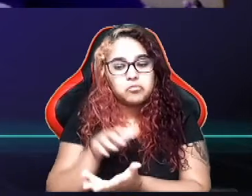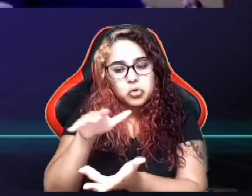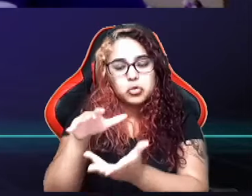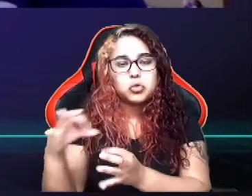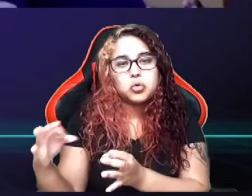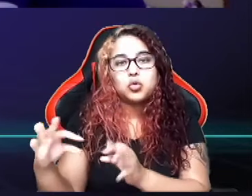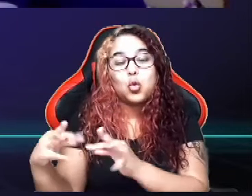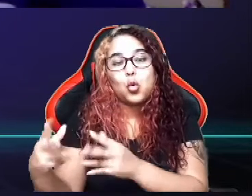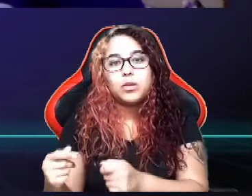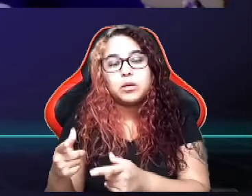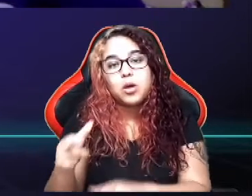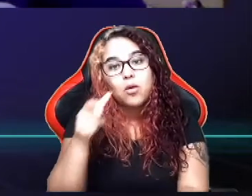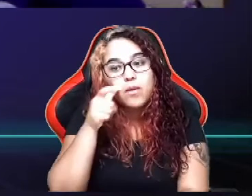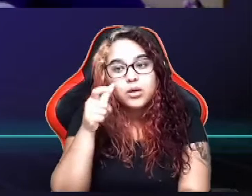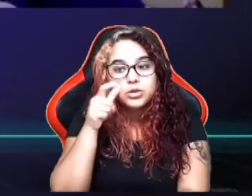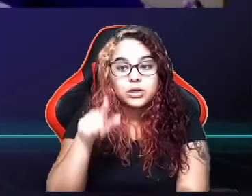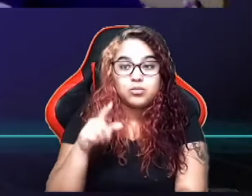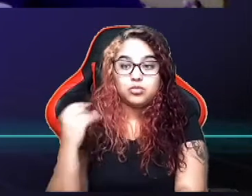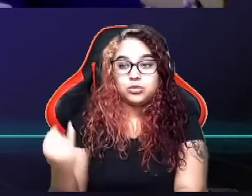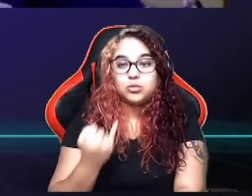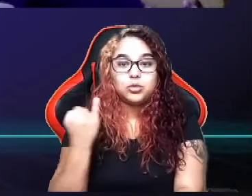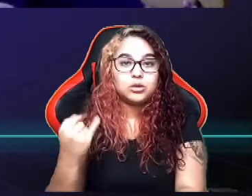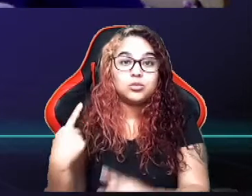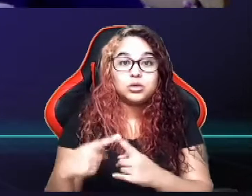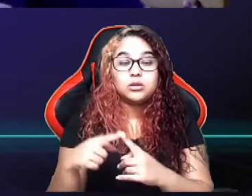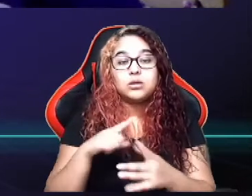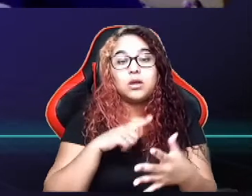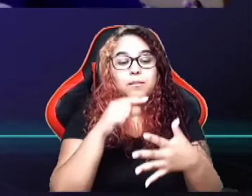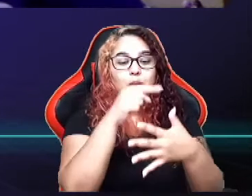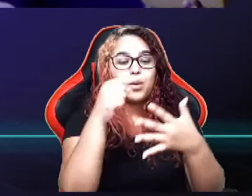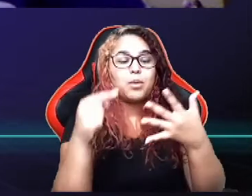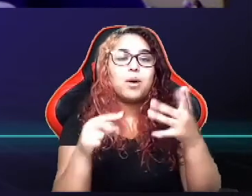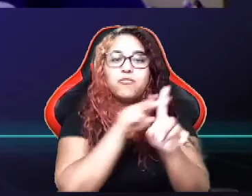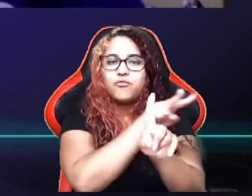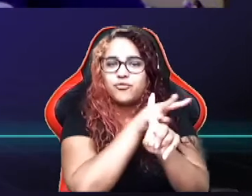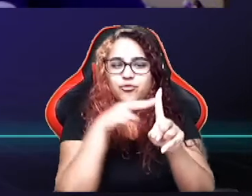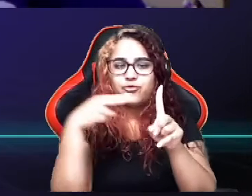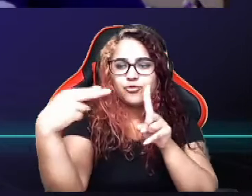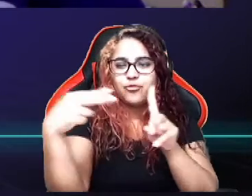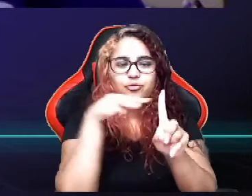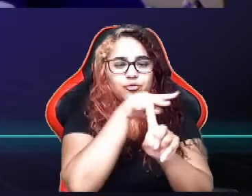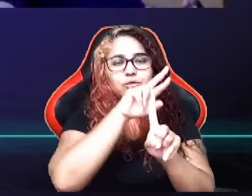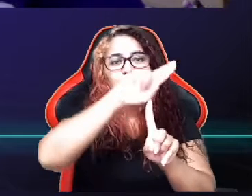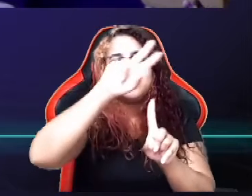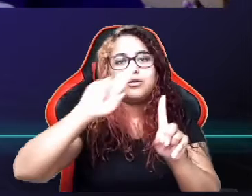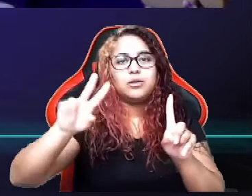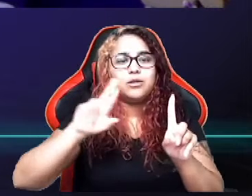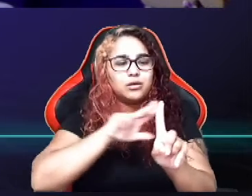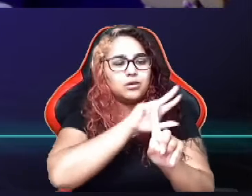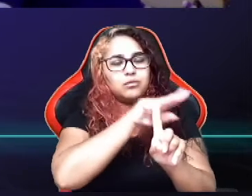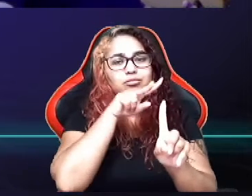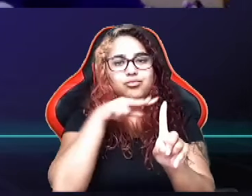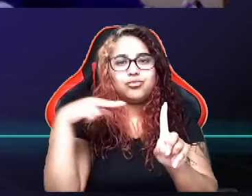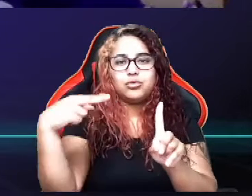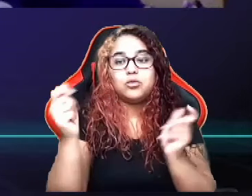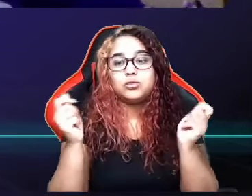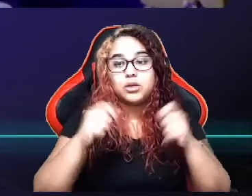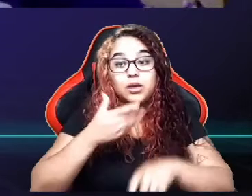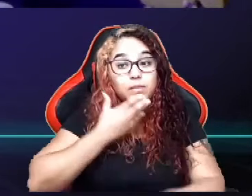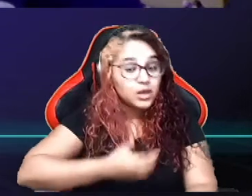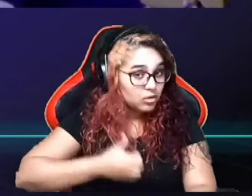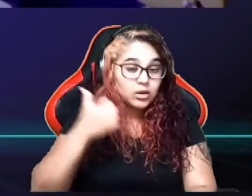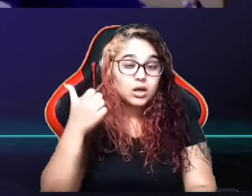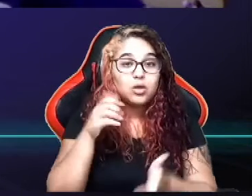very well-rounded product. That's very interesting because you get different perspectives, and that allows you